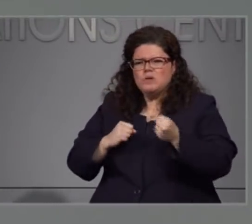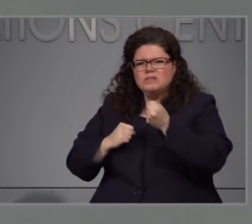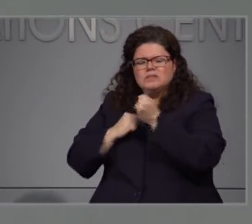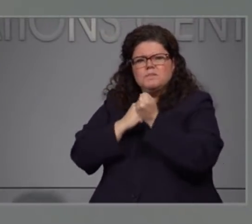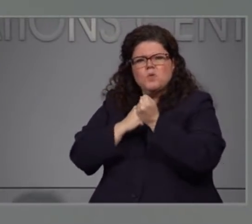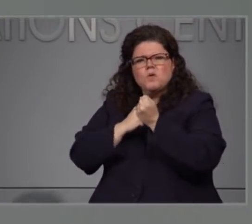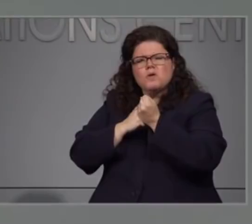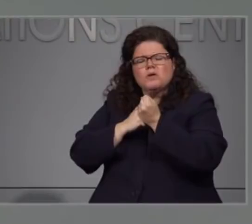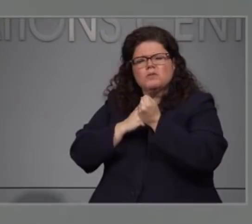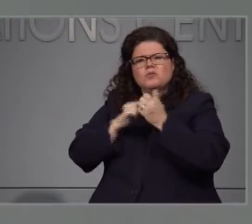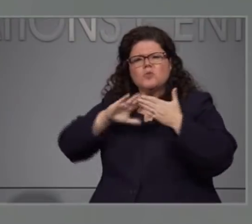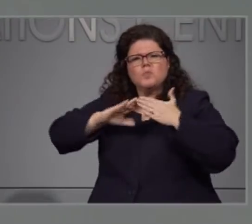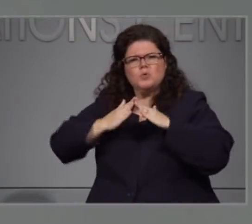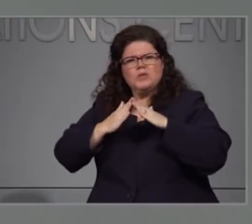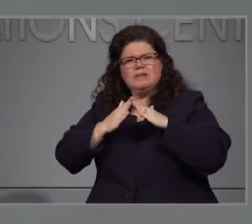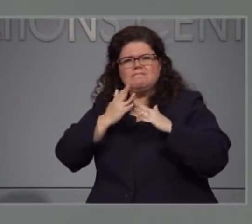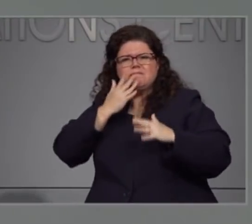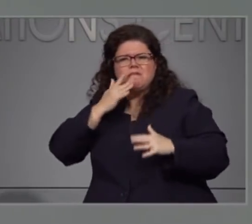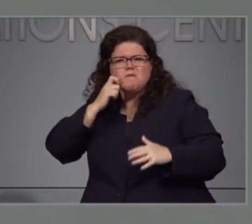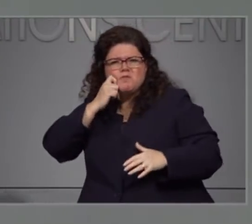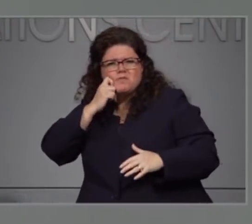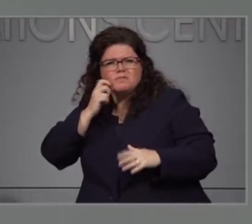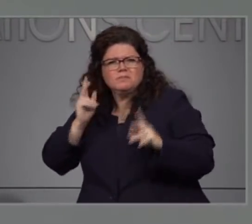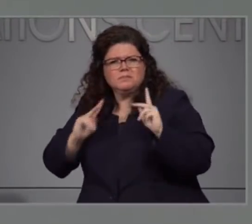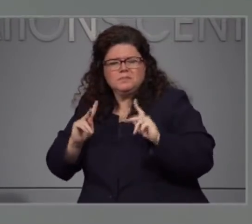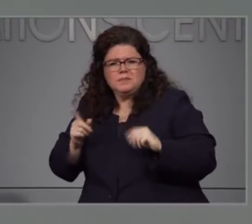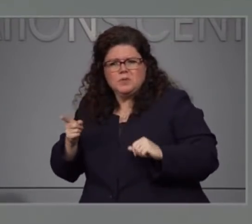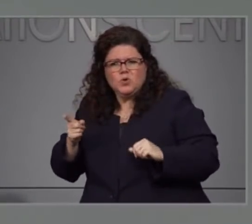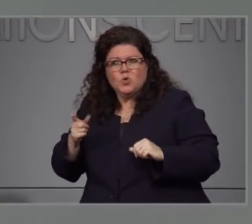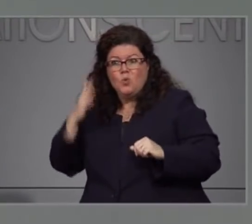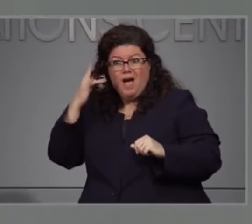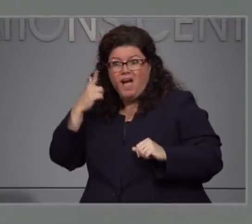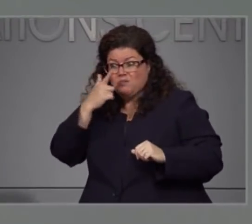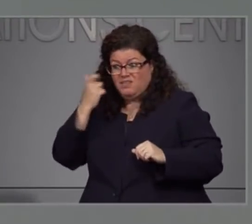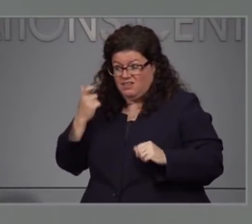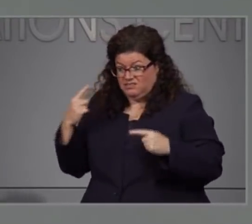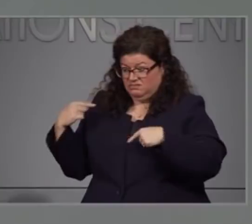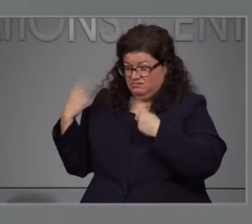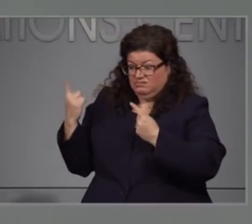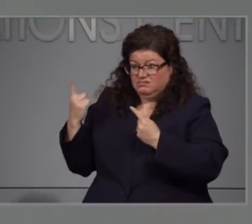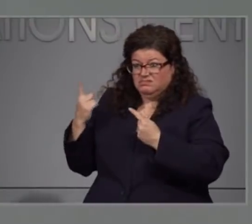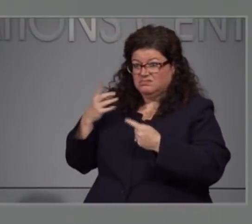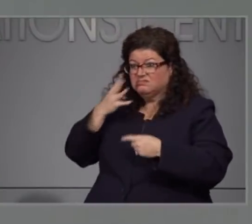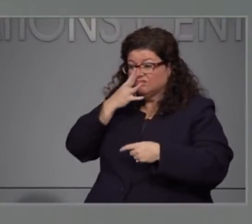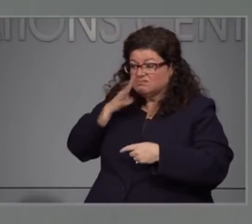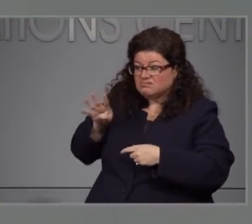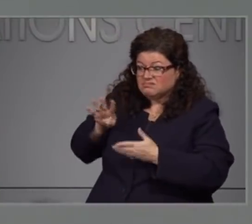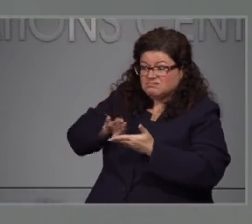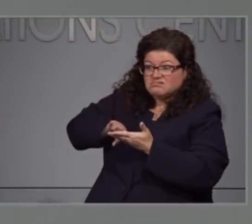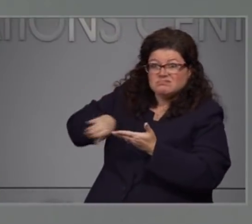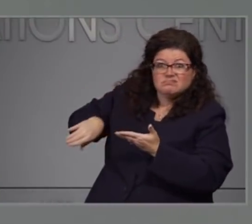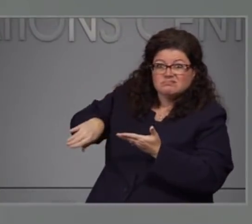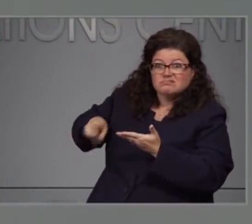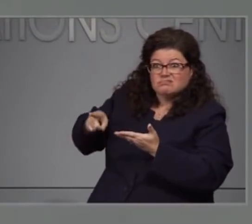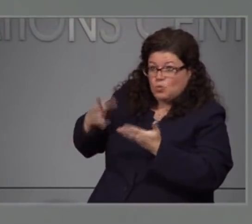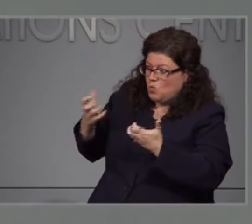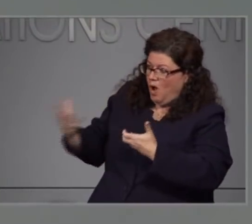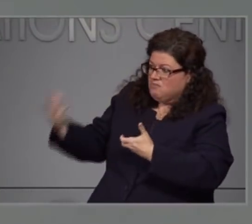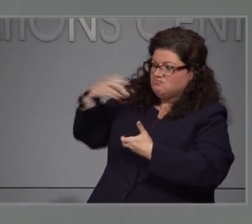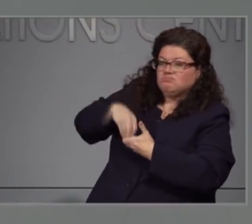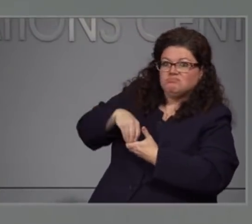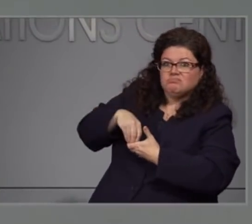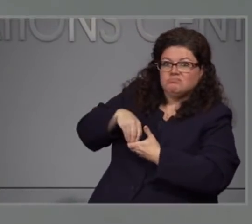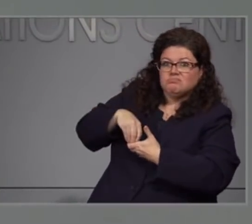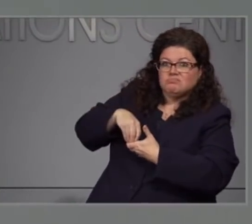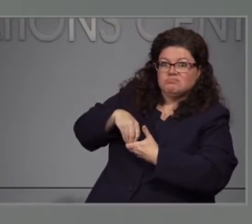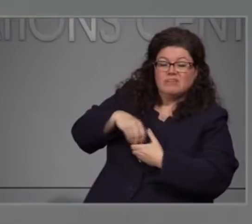by this disease, they simply said, "Count us in." And that is why I could not be more excited